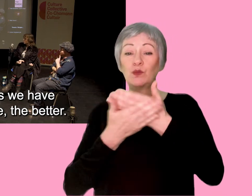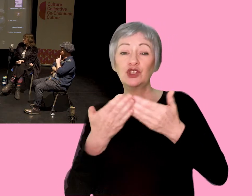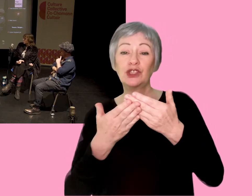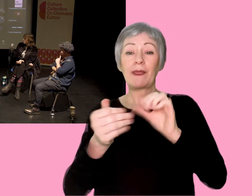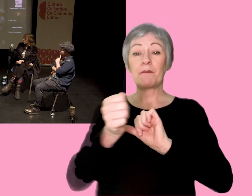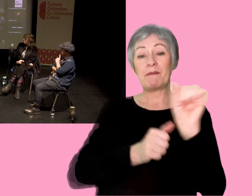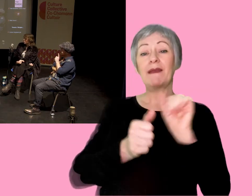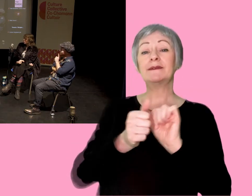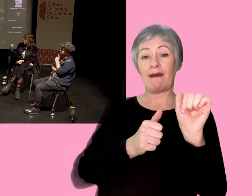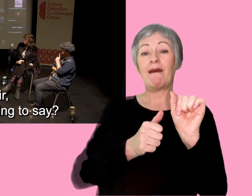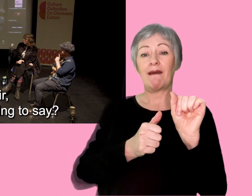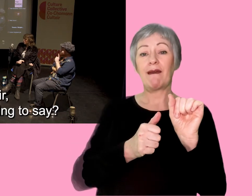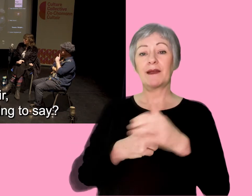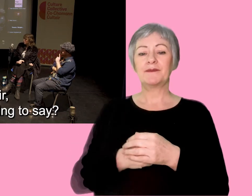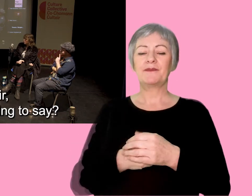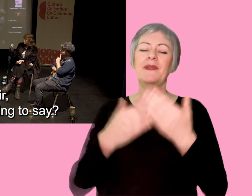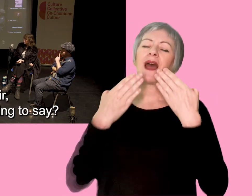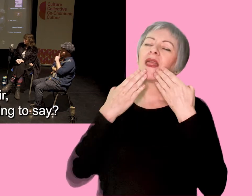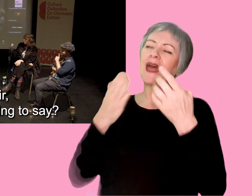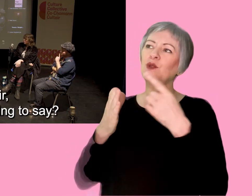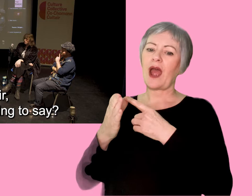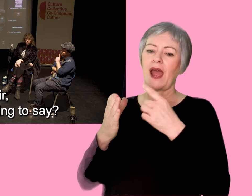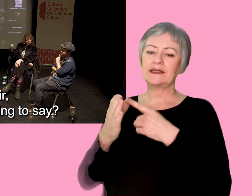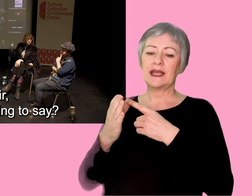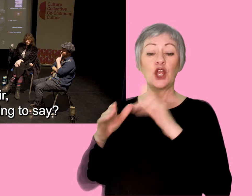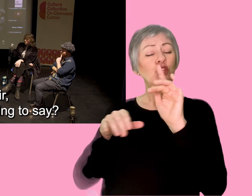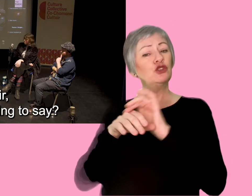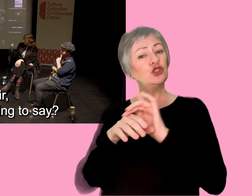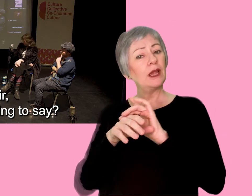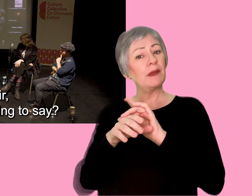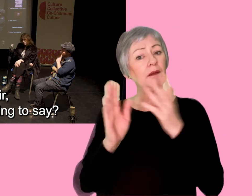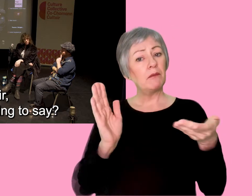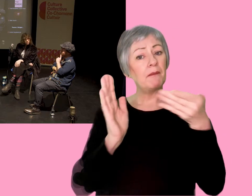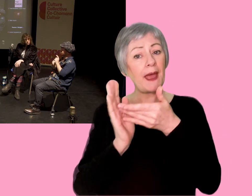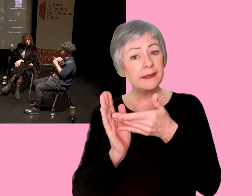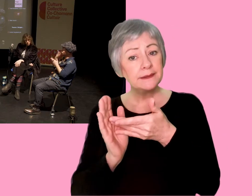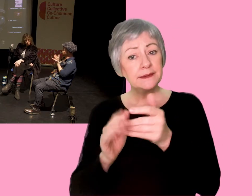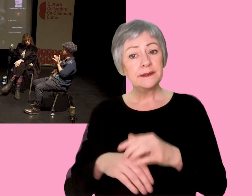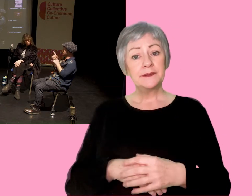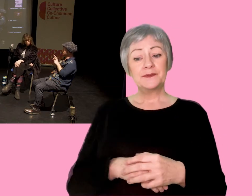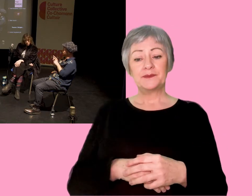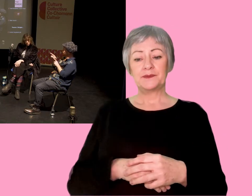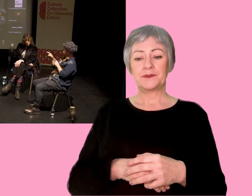better. Thank you, Artair. And Jamie, you were going to say?